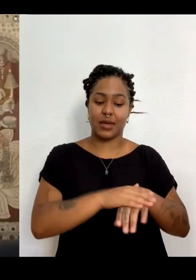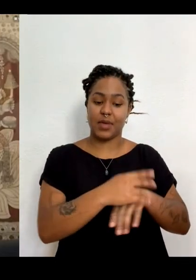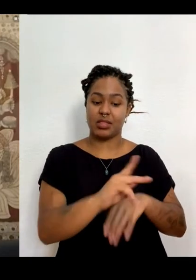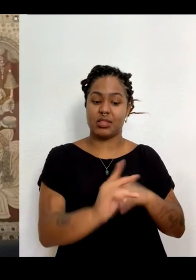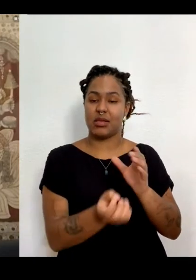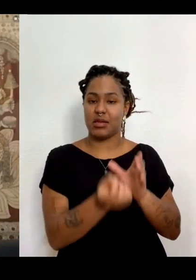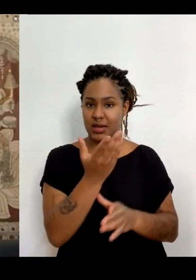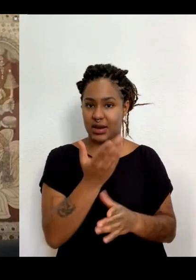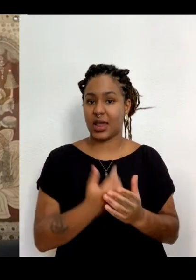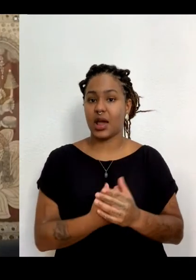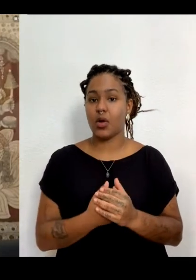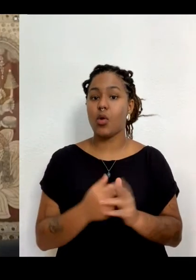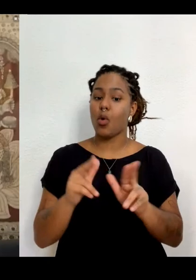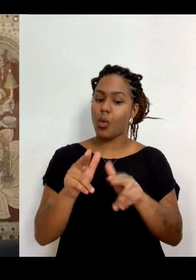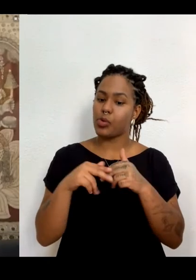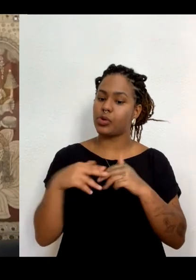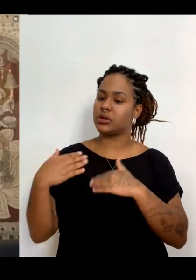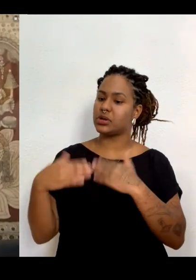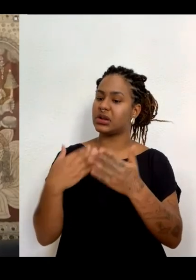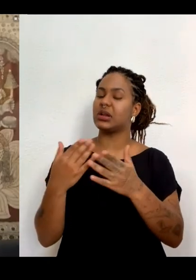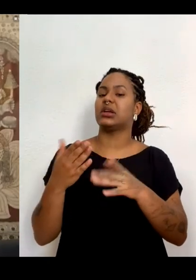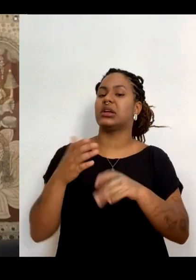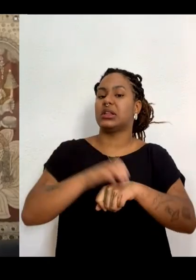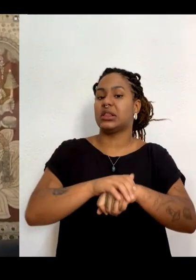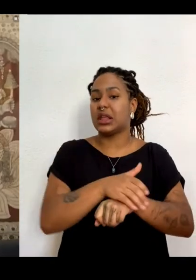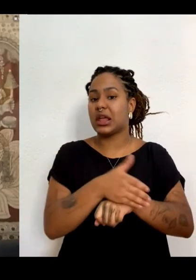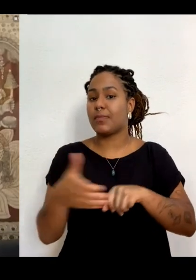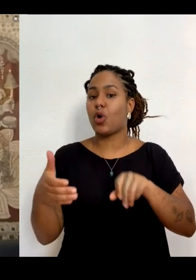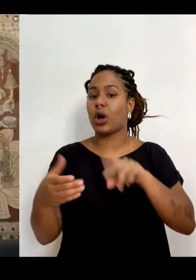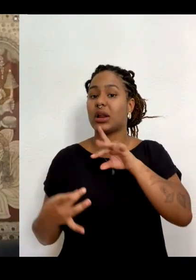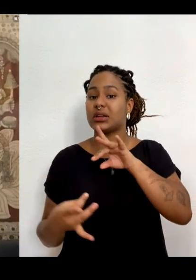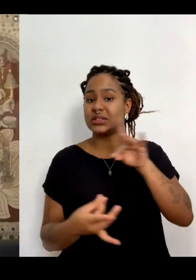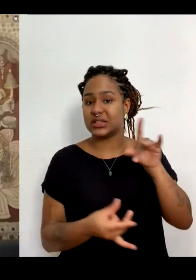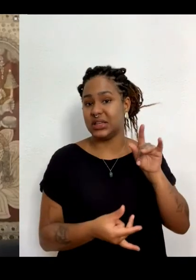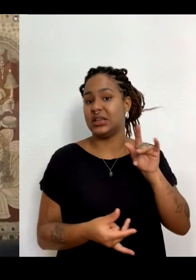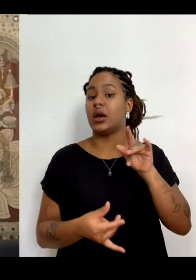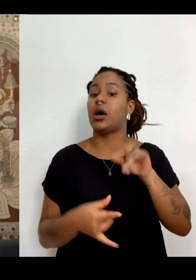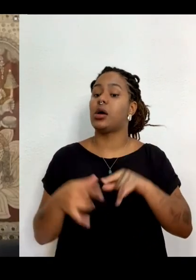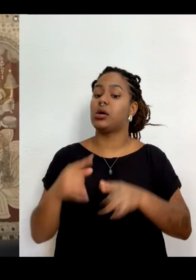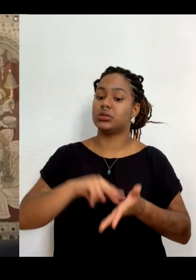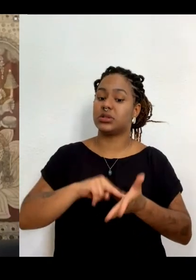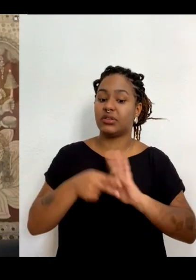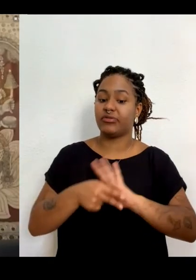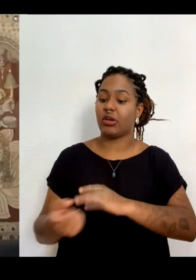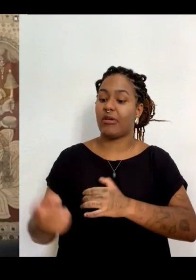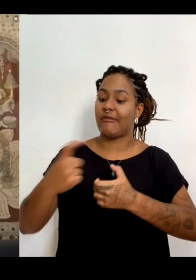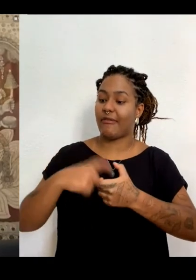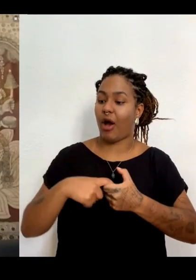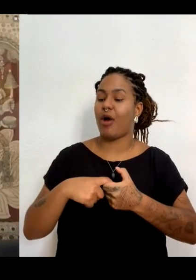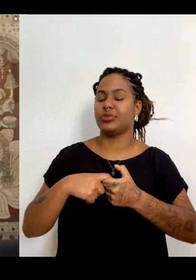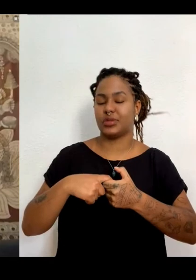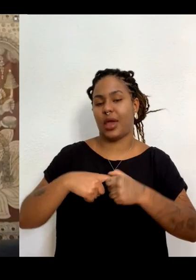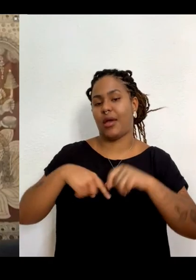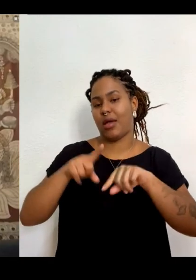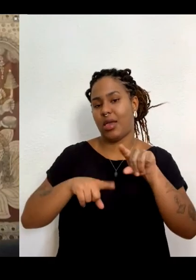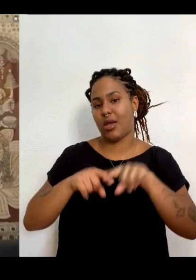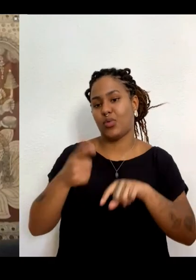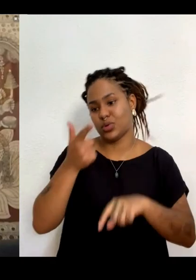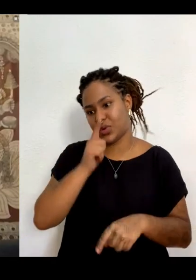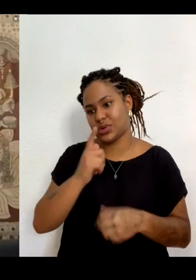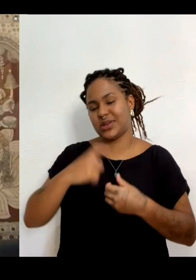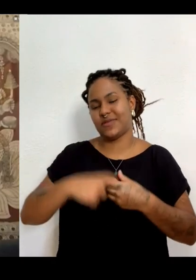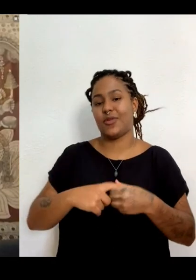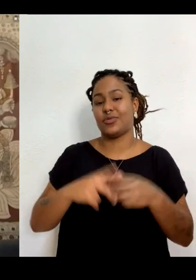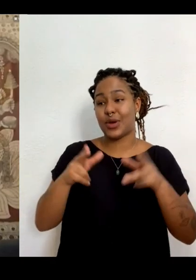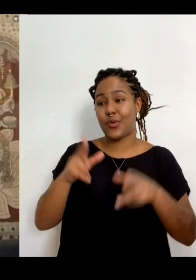means you reclaim your resources like Chico has done I mean such a good example of a democracy work with the Earth co-create with the